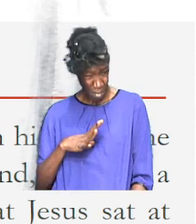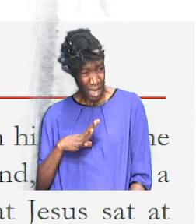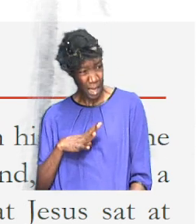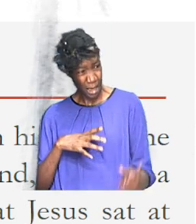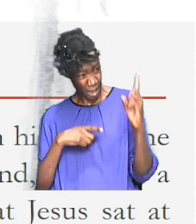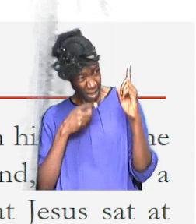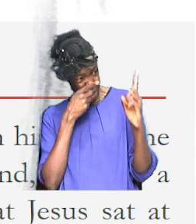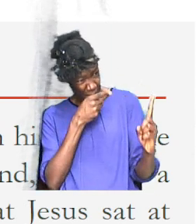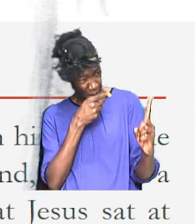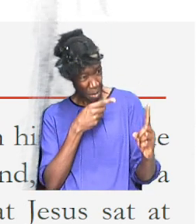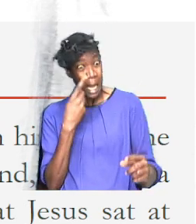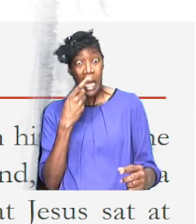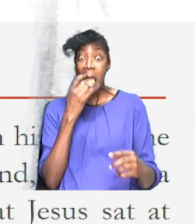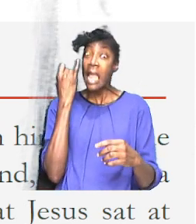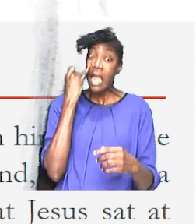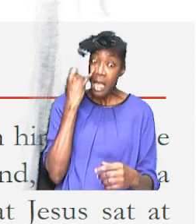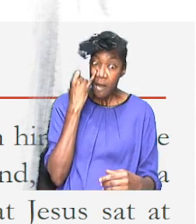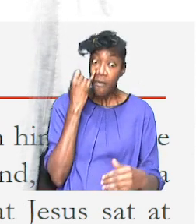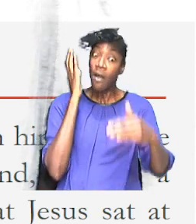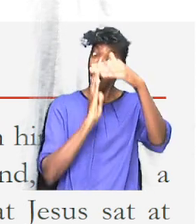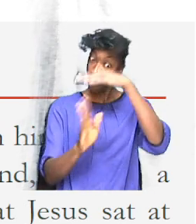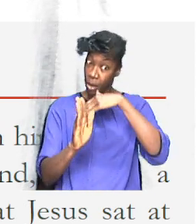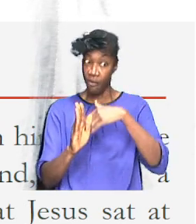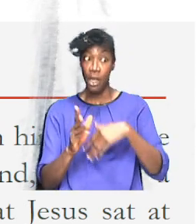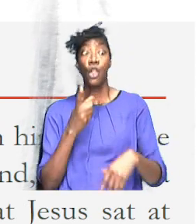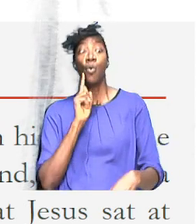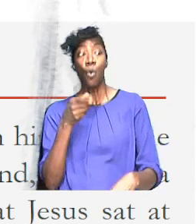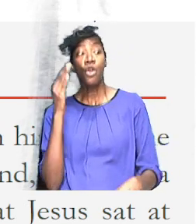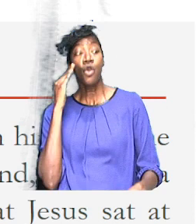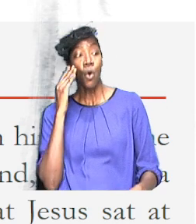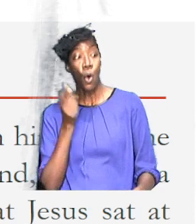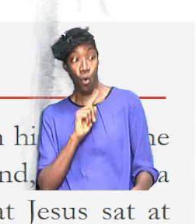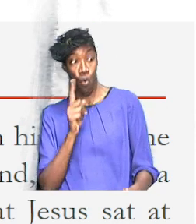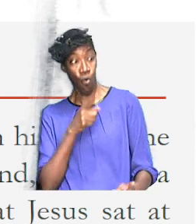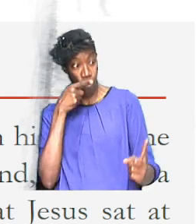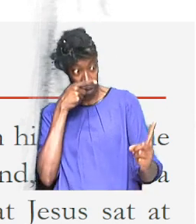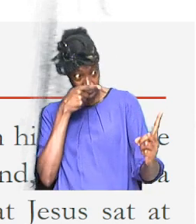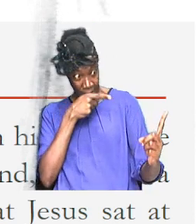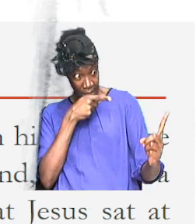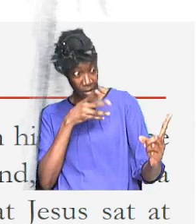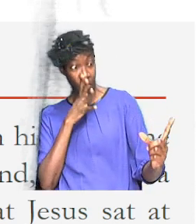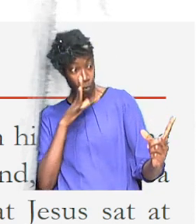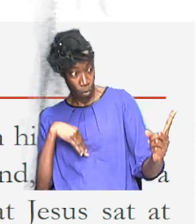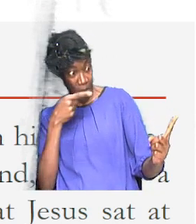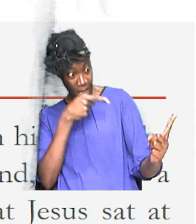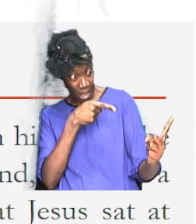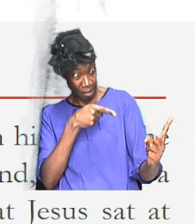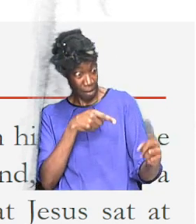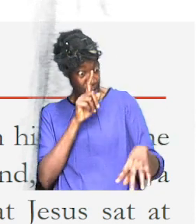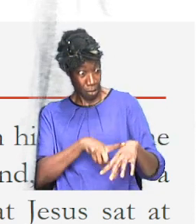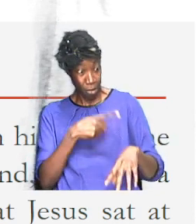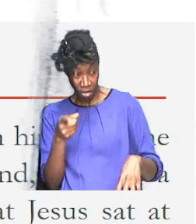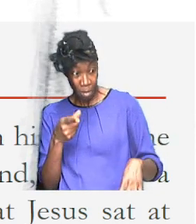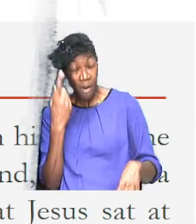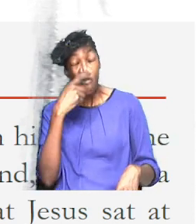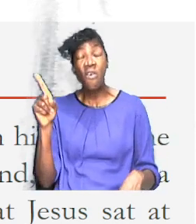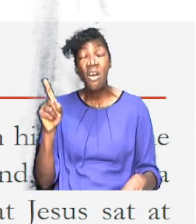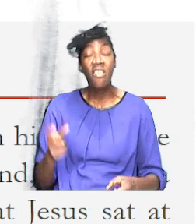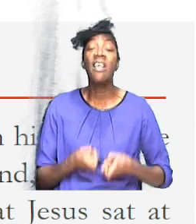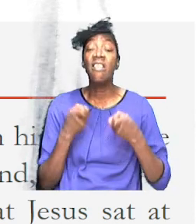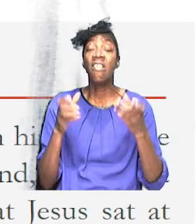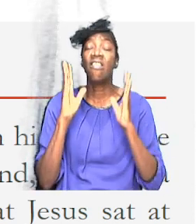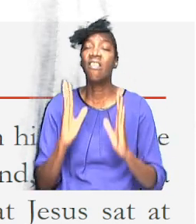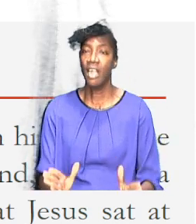a prophet, would have known who and what manner of woman this is that toucheth him, for she is a